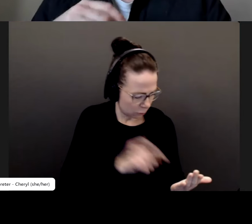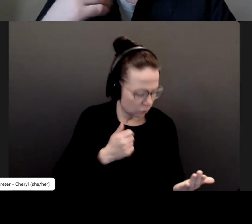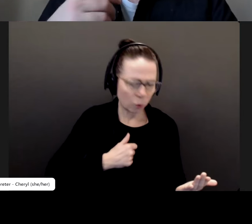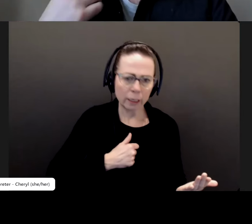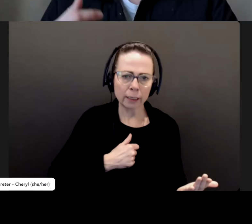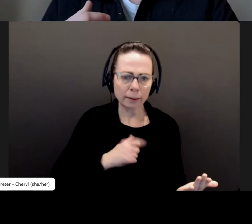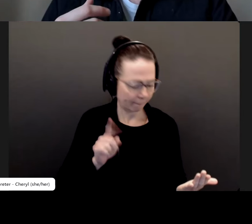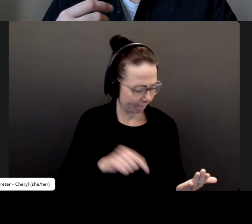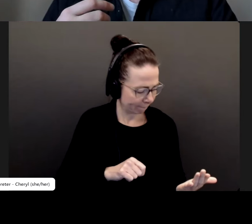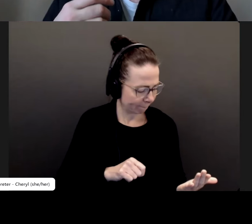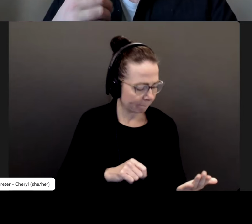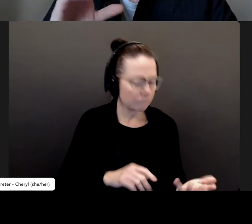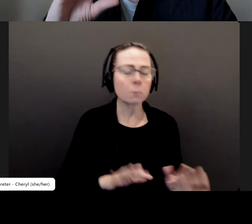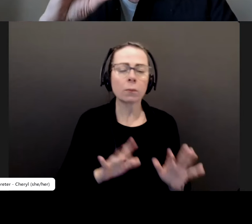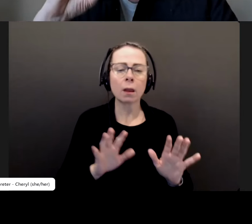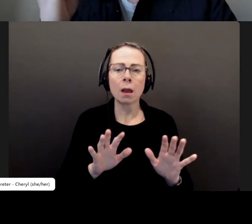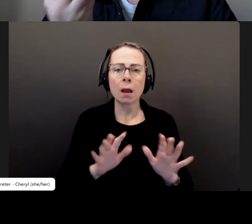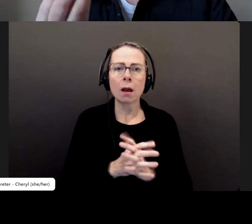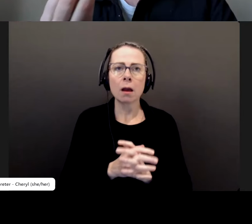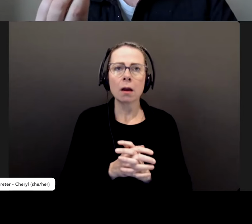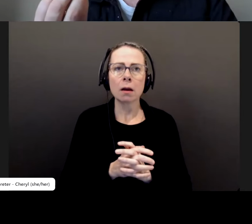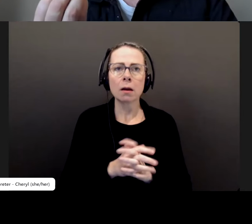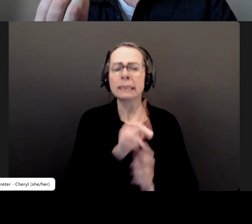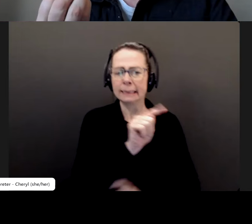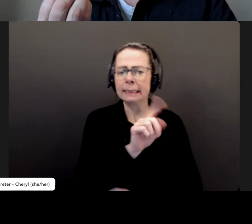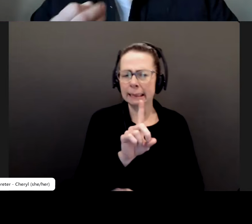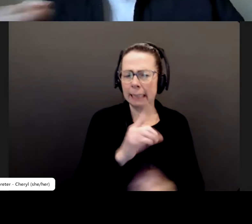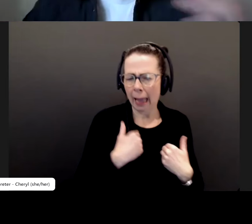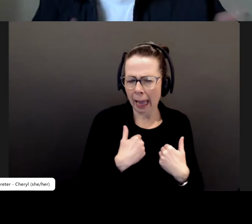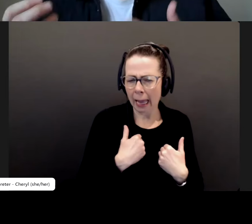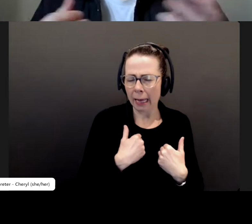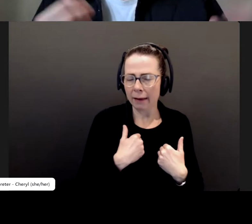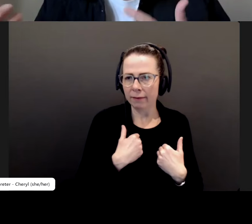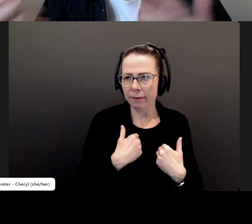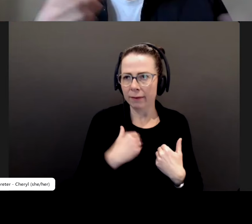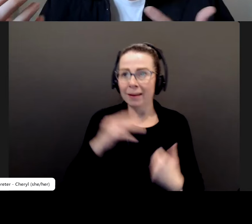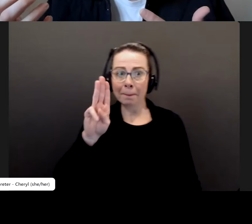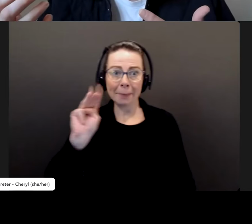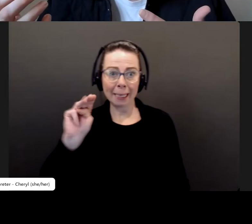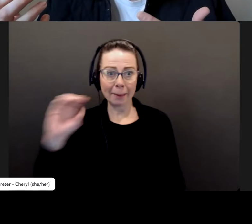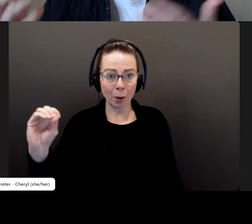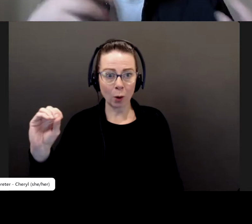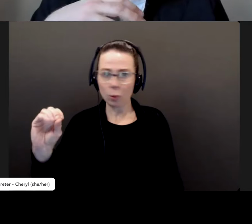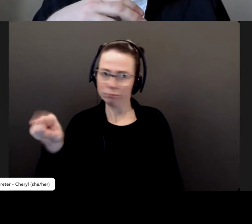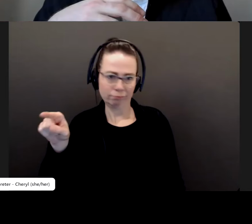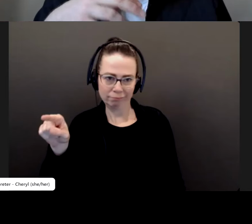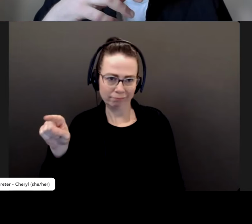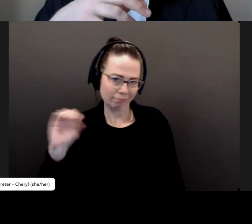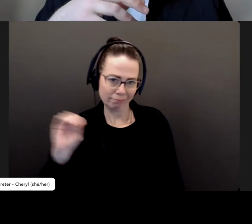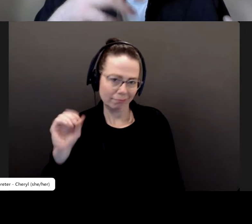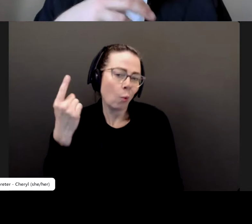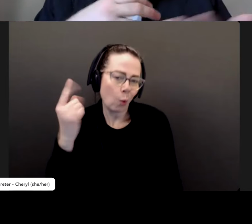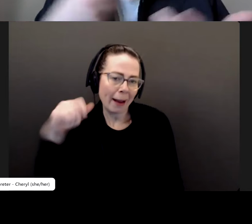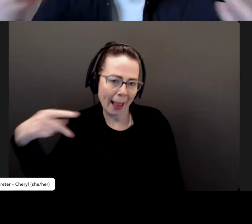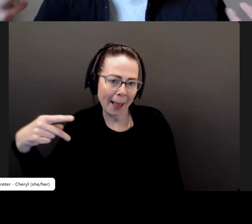I think BMO has like one centralized app, but Not every bank does, like CIBC does, but I